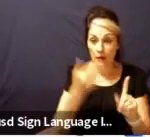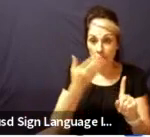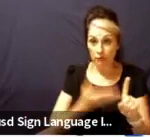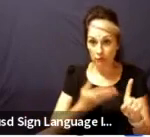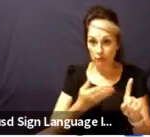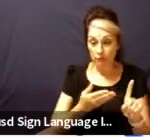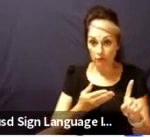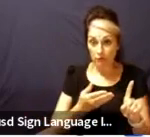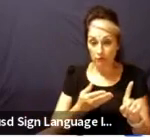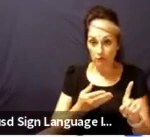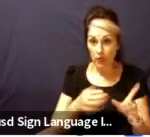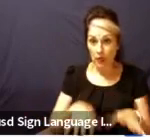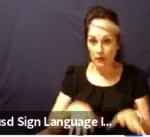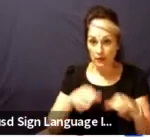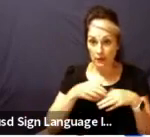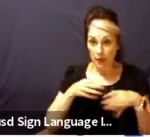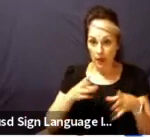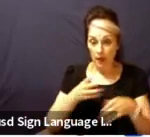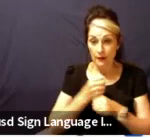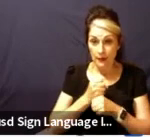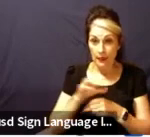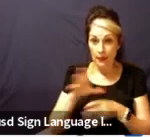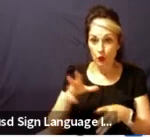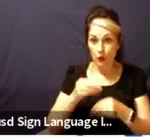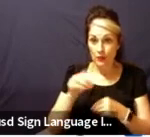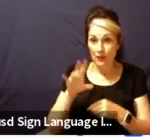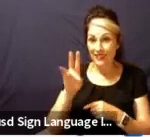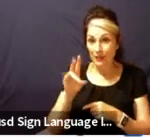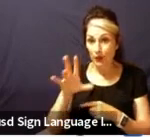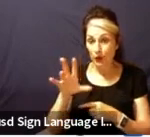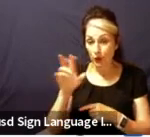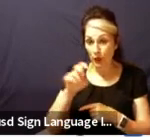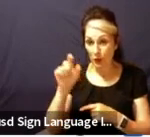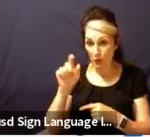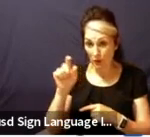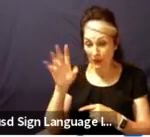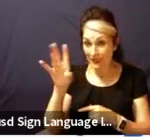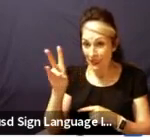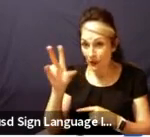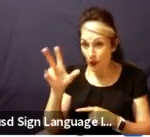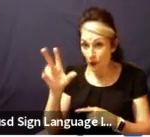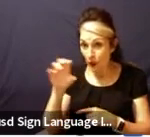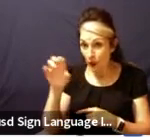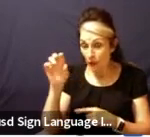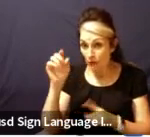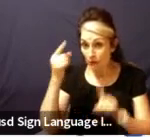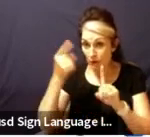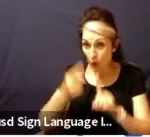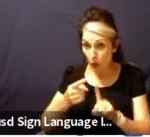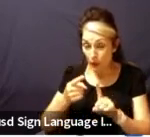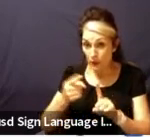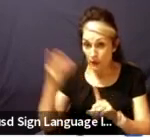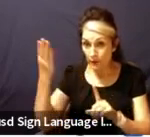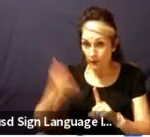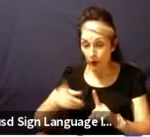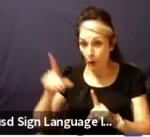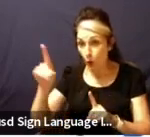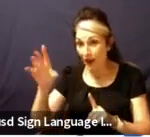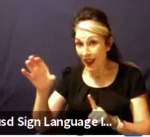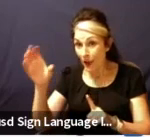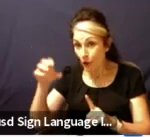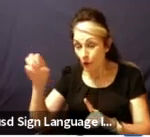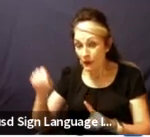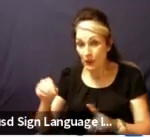has taken, they receive 73 points out of a maximum of 100 points. So they're only receiving